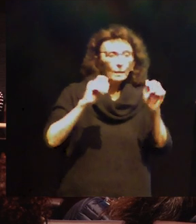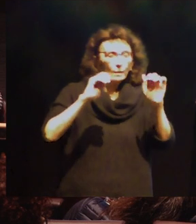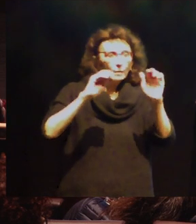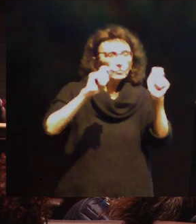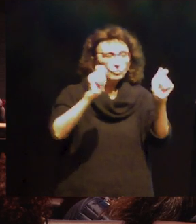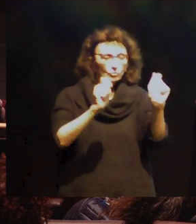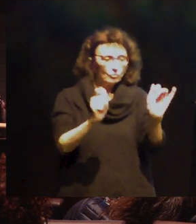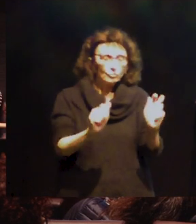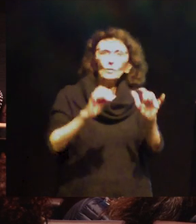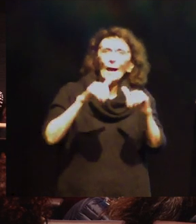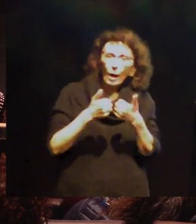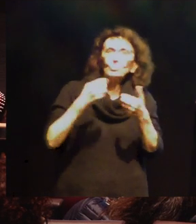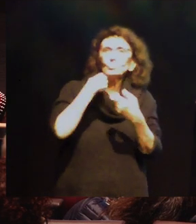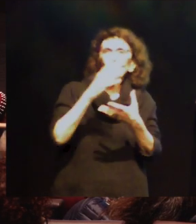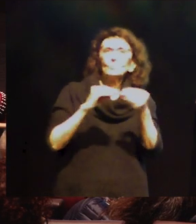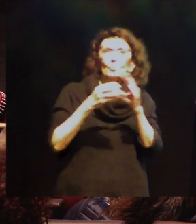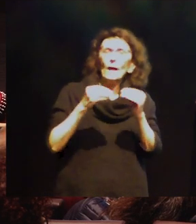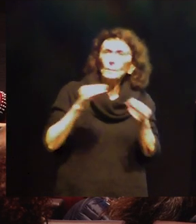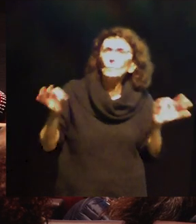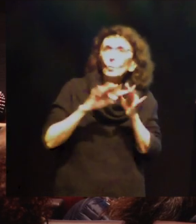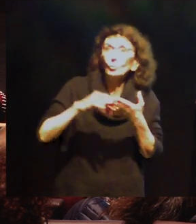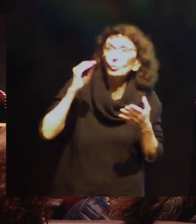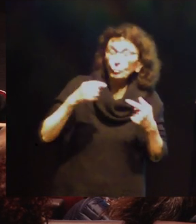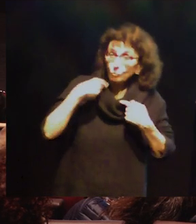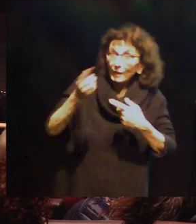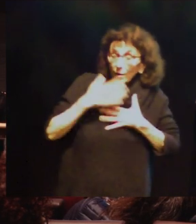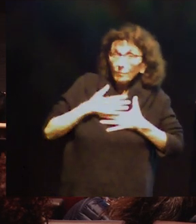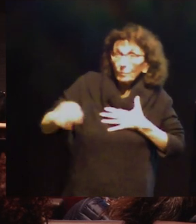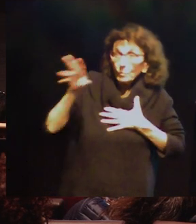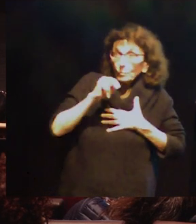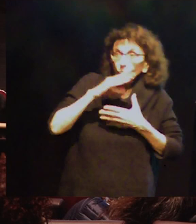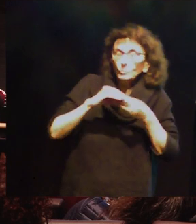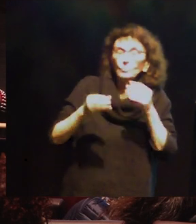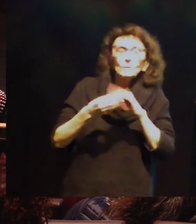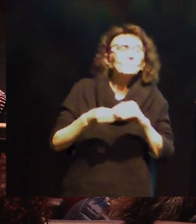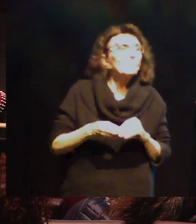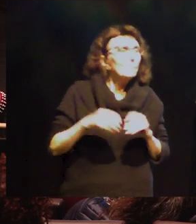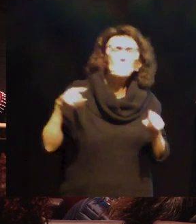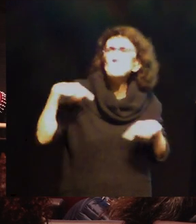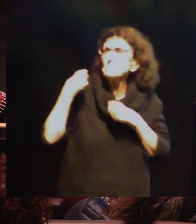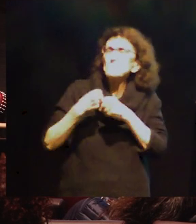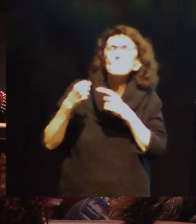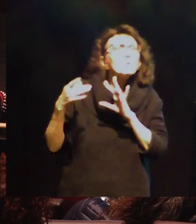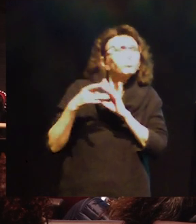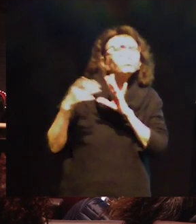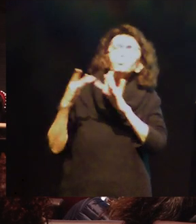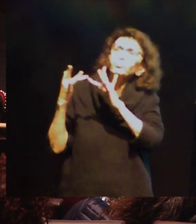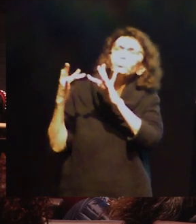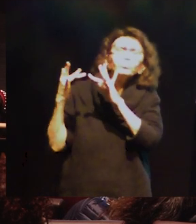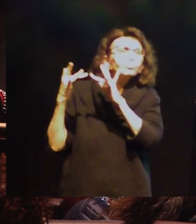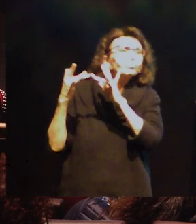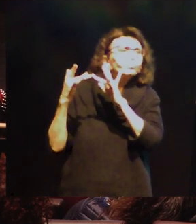and the importance of learning how to tell your own story. And so over the years, we just stayed connected.